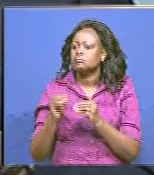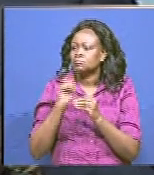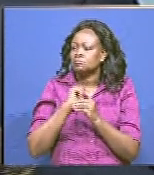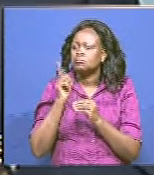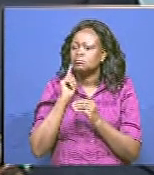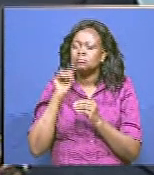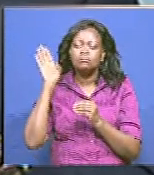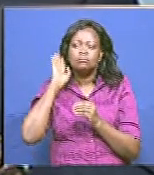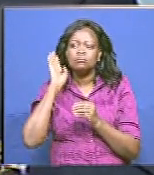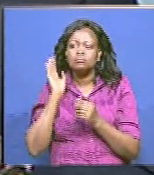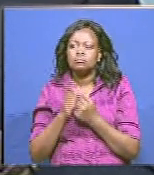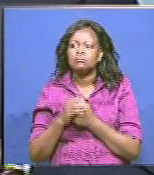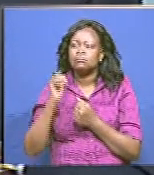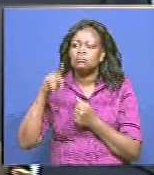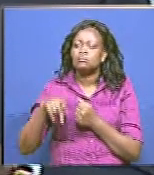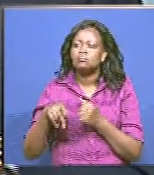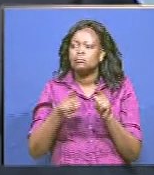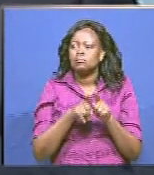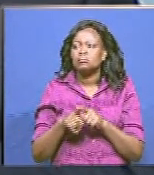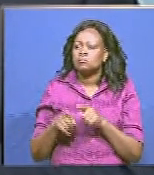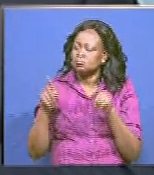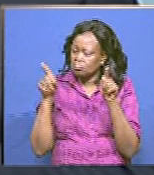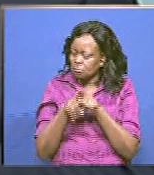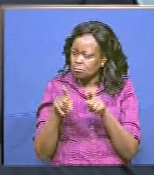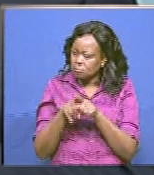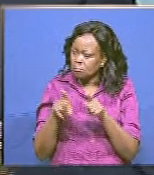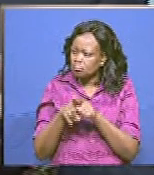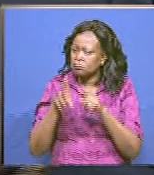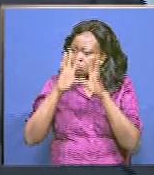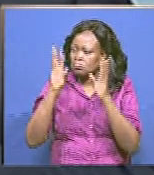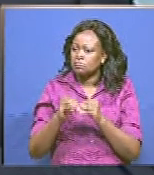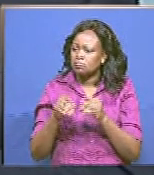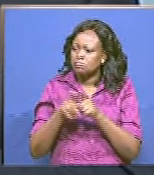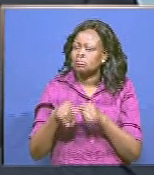you hear the MP also has budget for the same road.